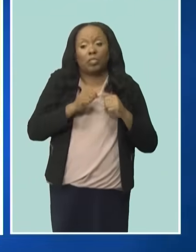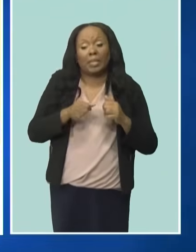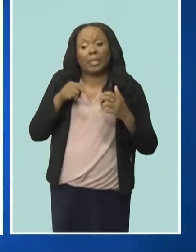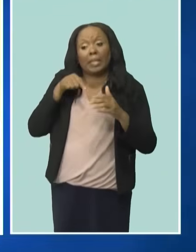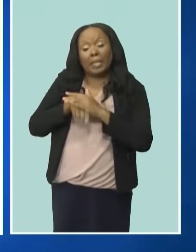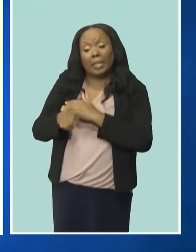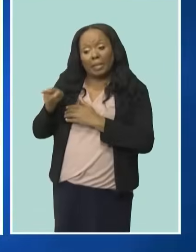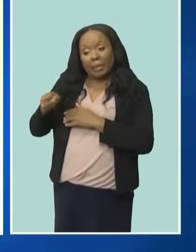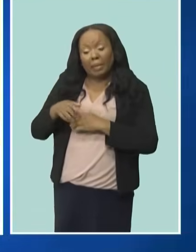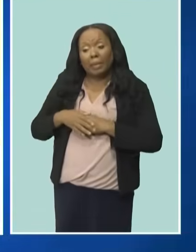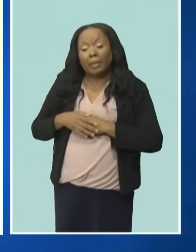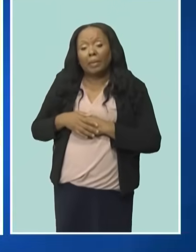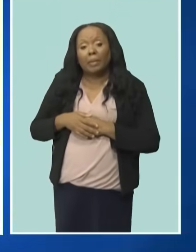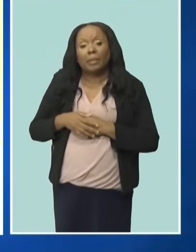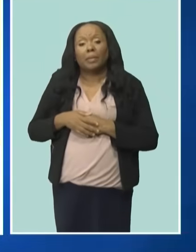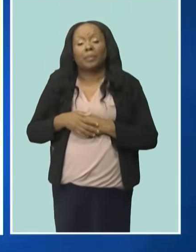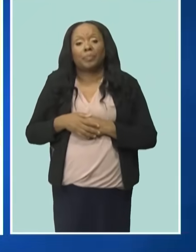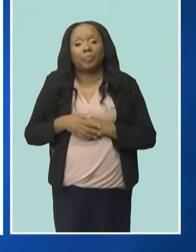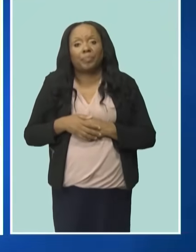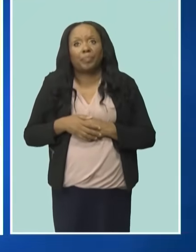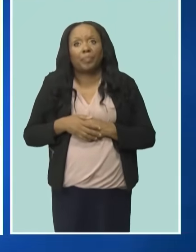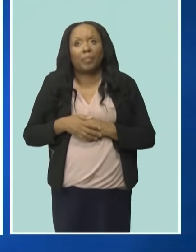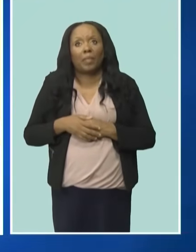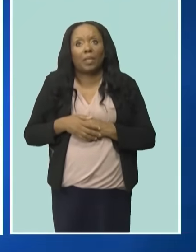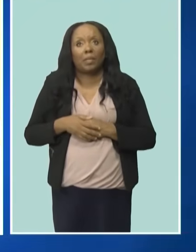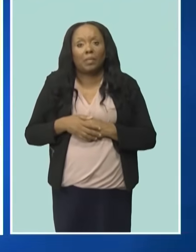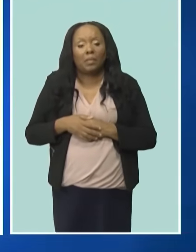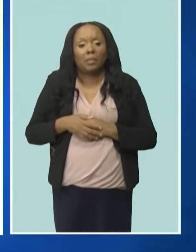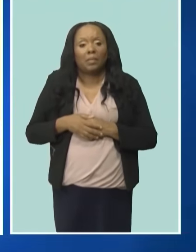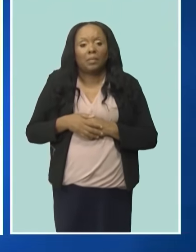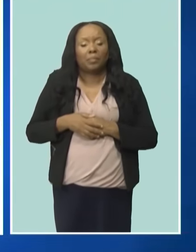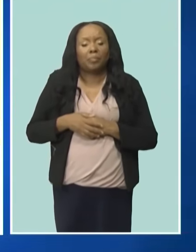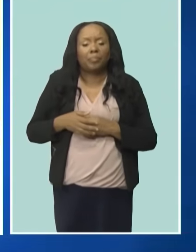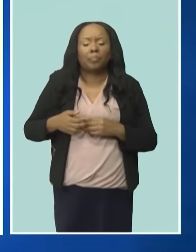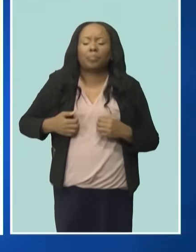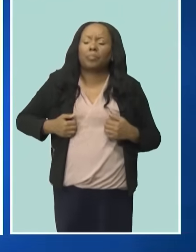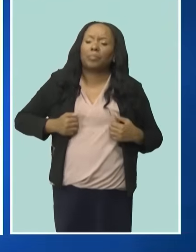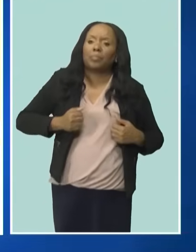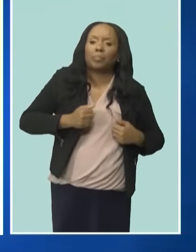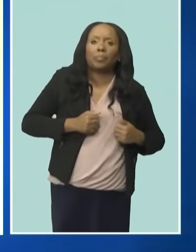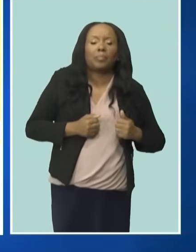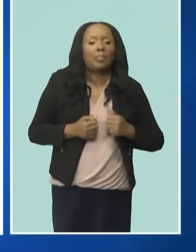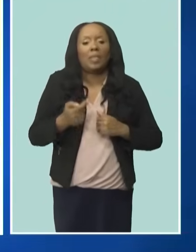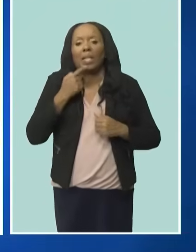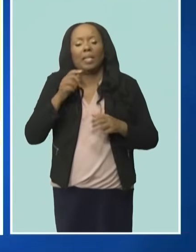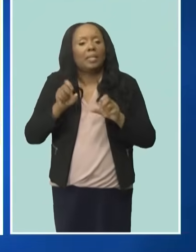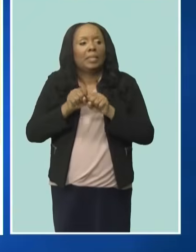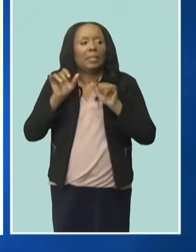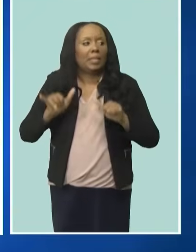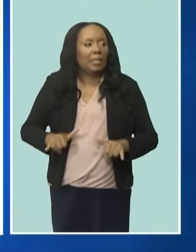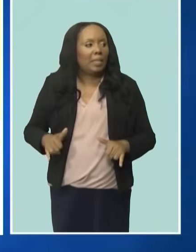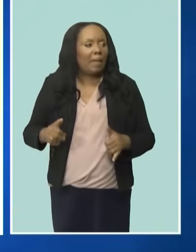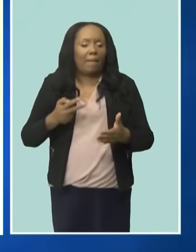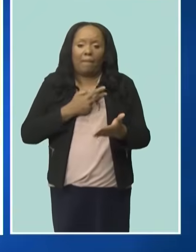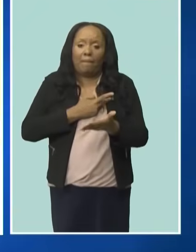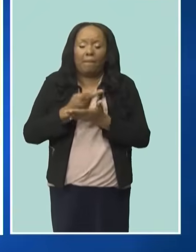the story of failure at almost every point in the system.